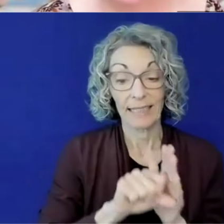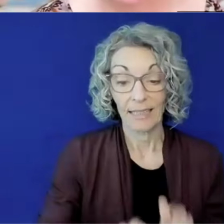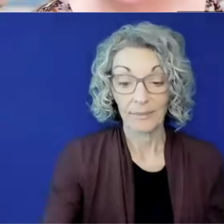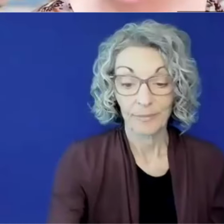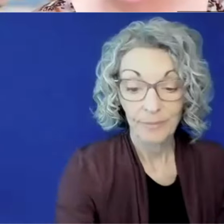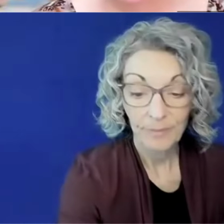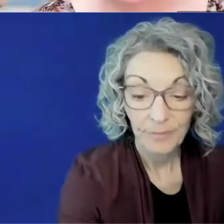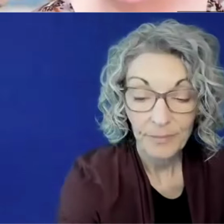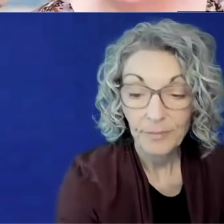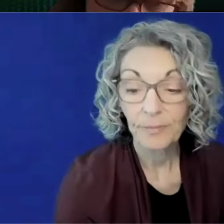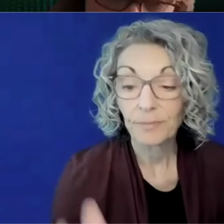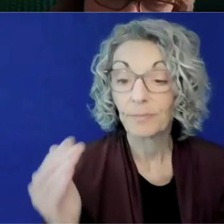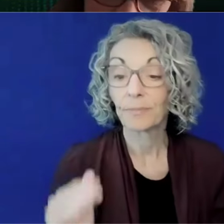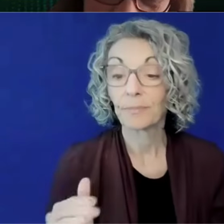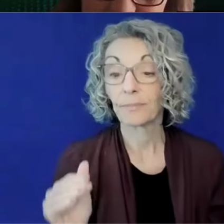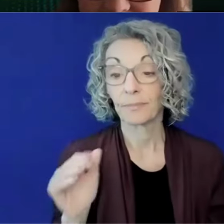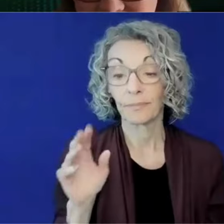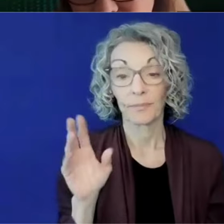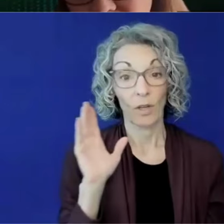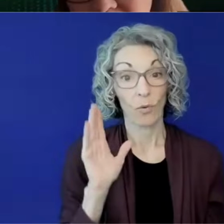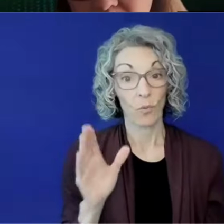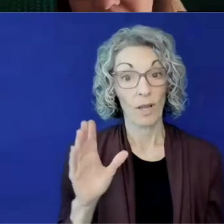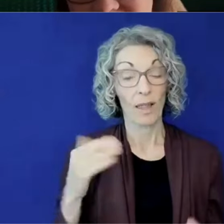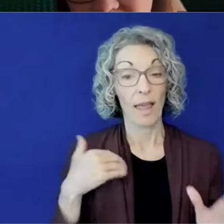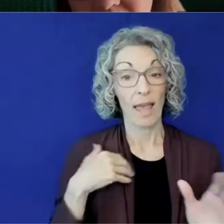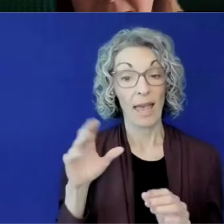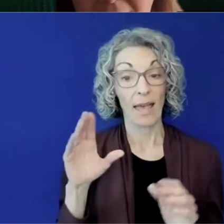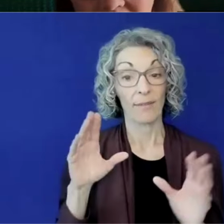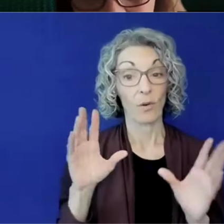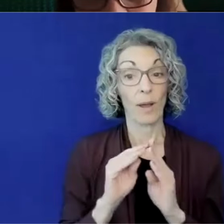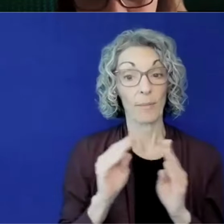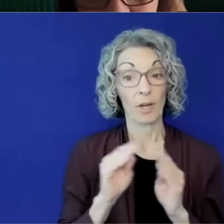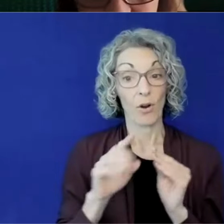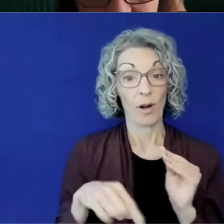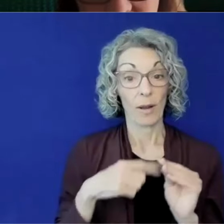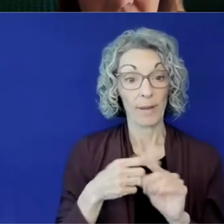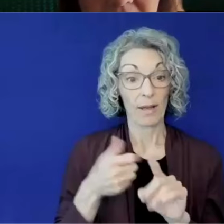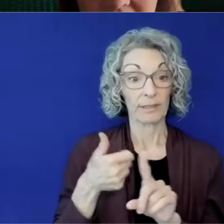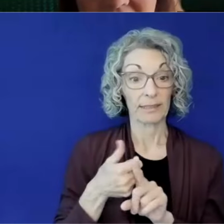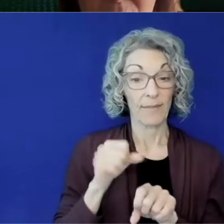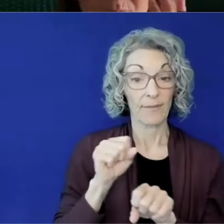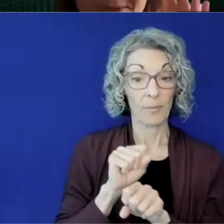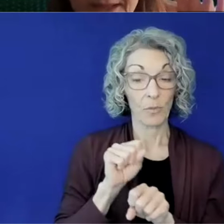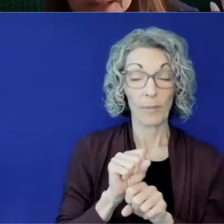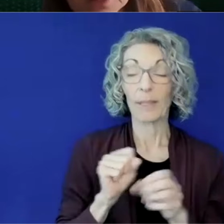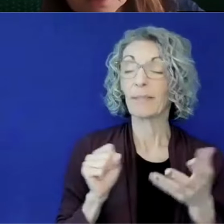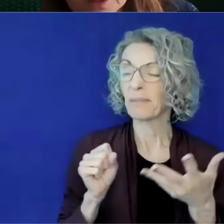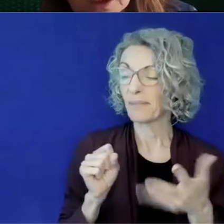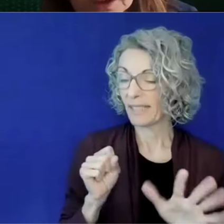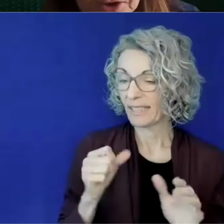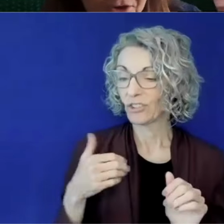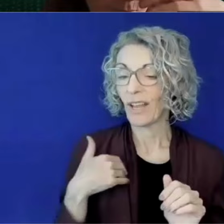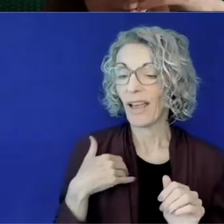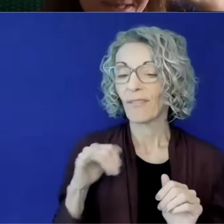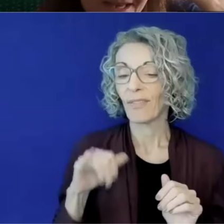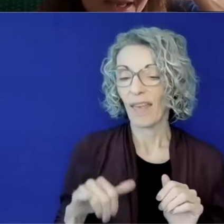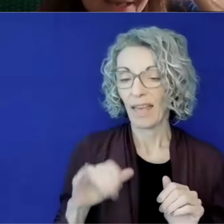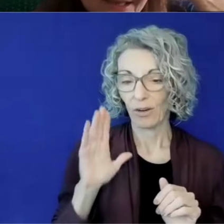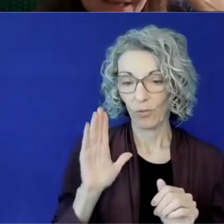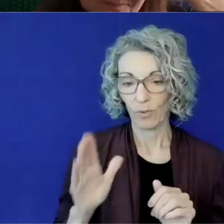Someone's asking if there's going to be a webinar specific to self-employment. We did already have that webinar. Again, it will be on